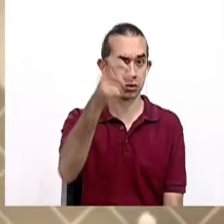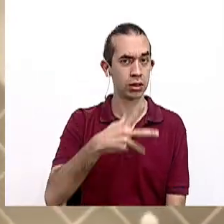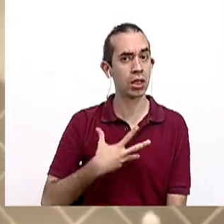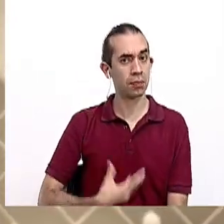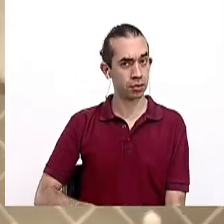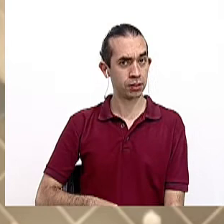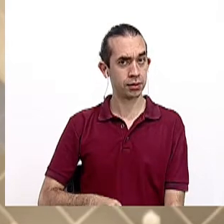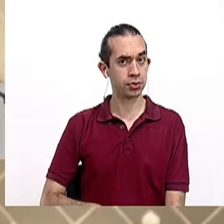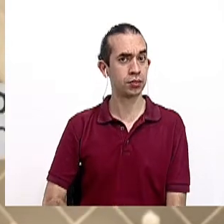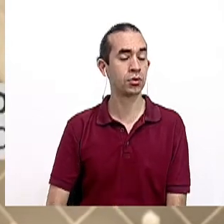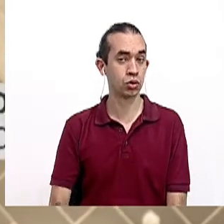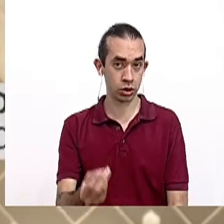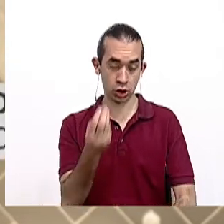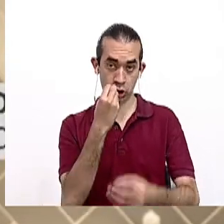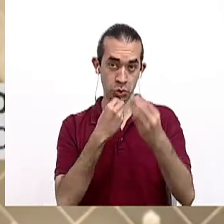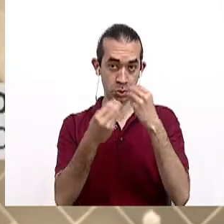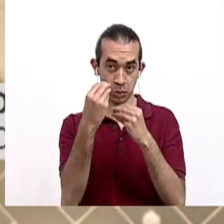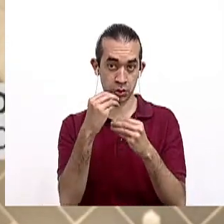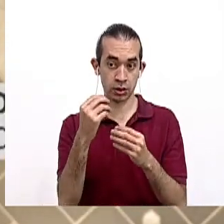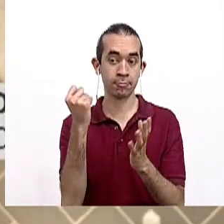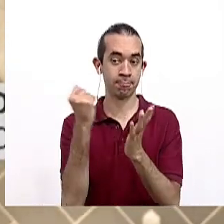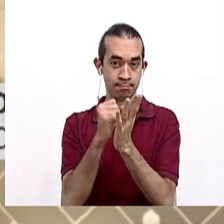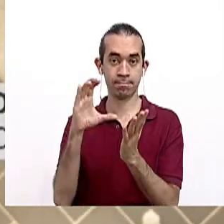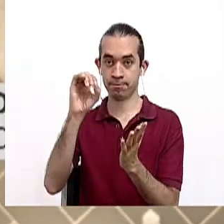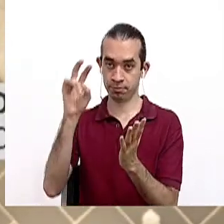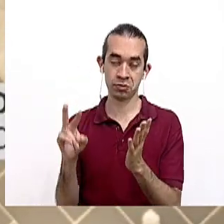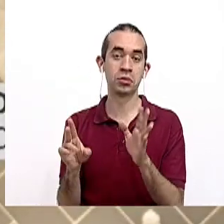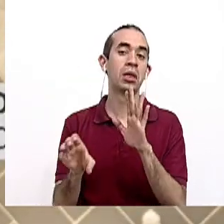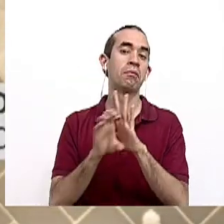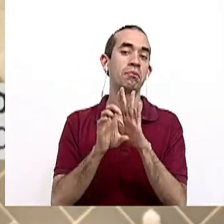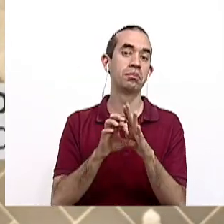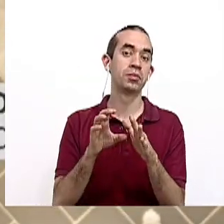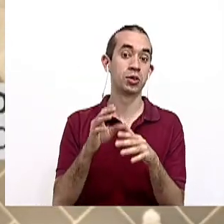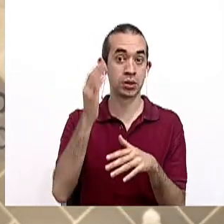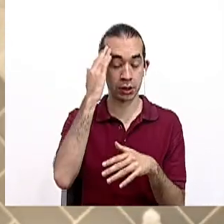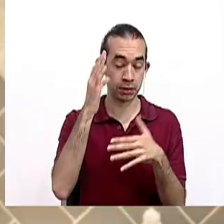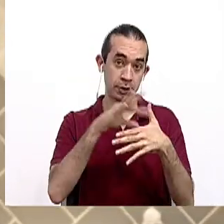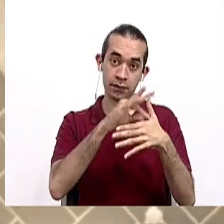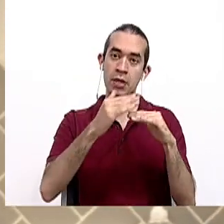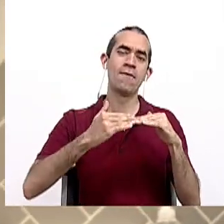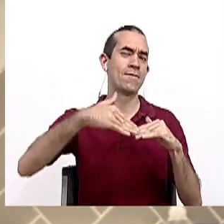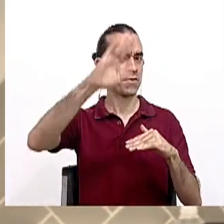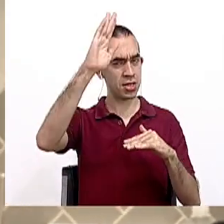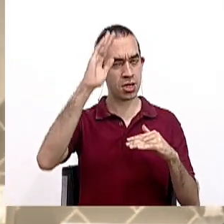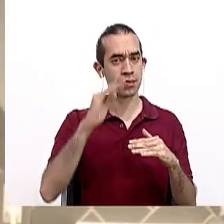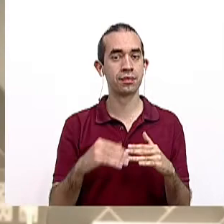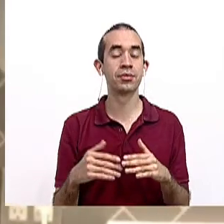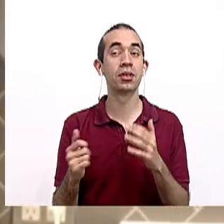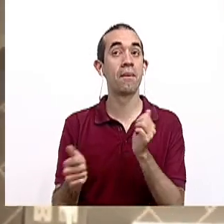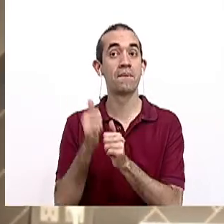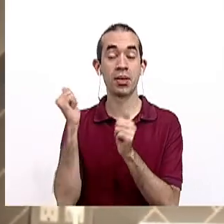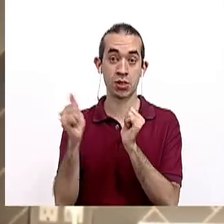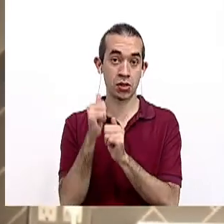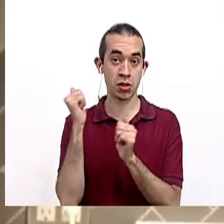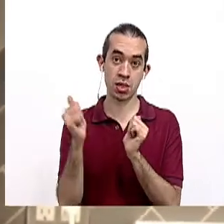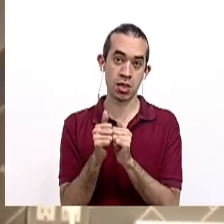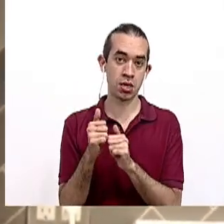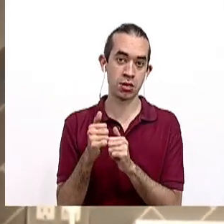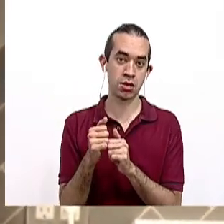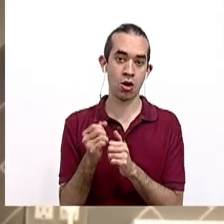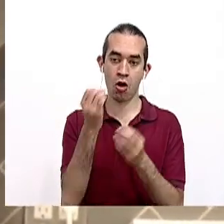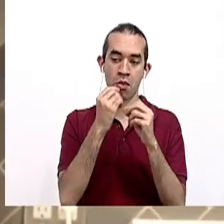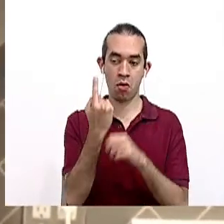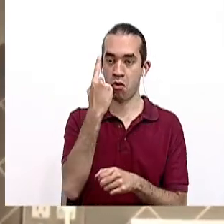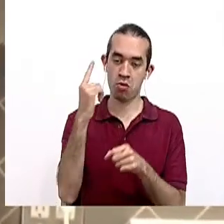you eat has a carbon footprint. You probably heard beef has one of the biggest, though most of us don't have one ingredient